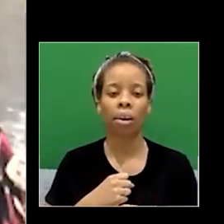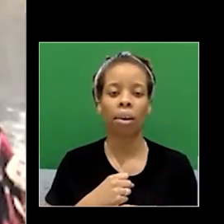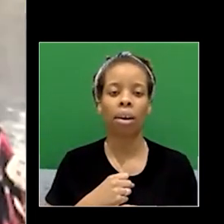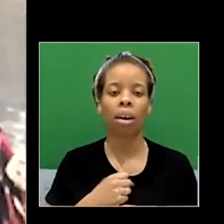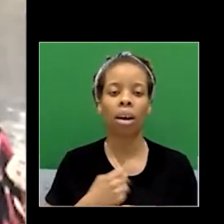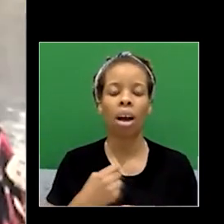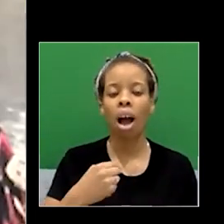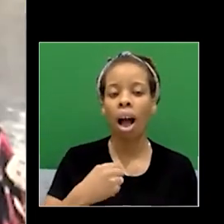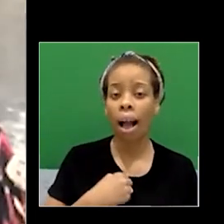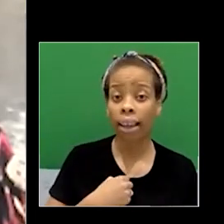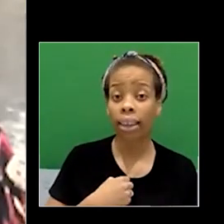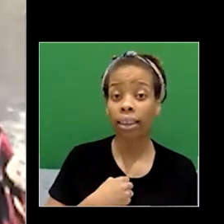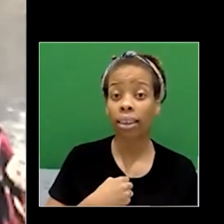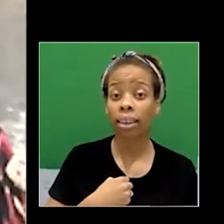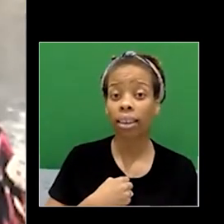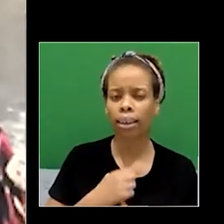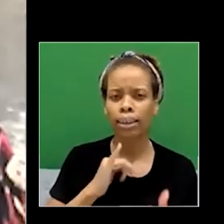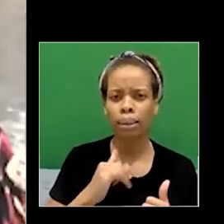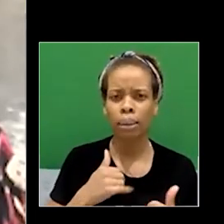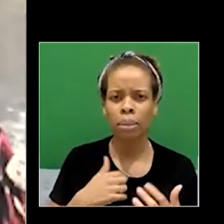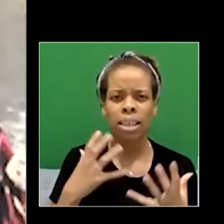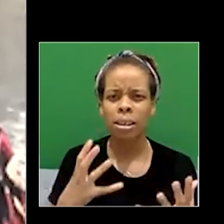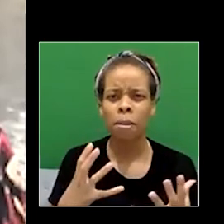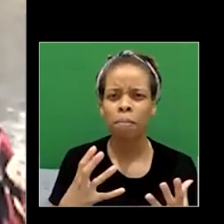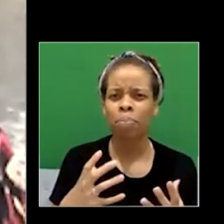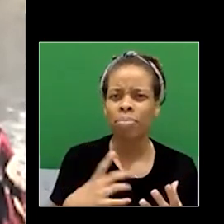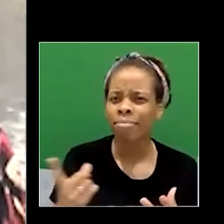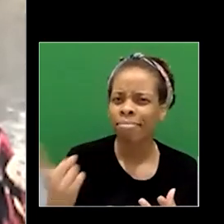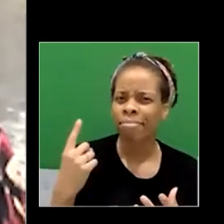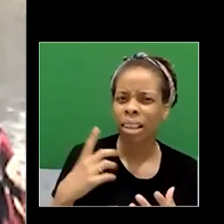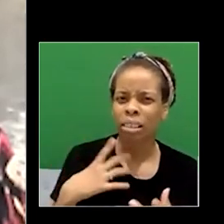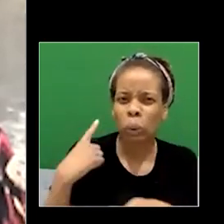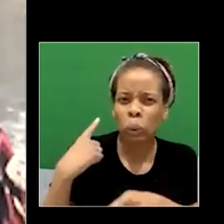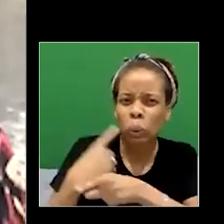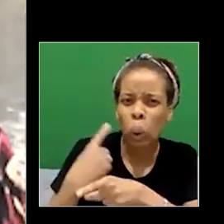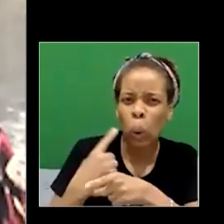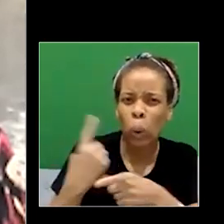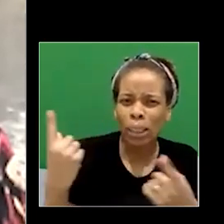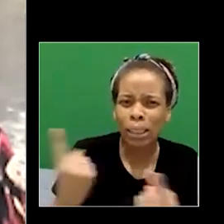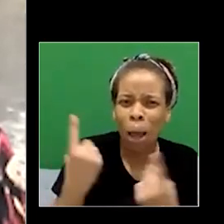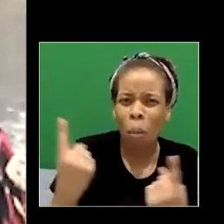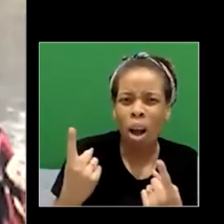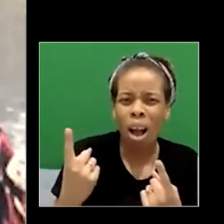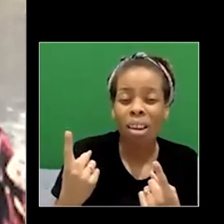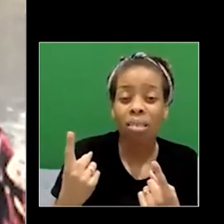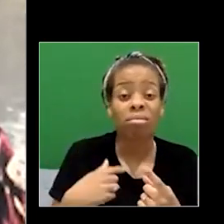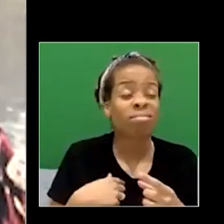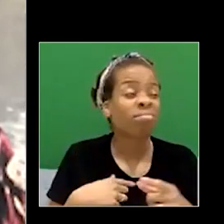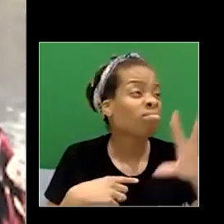I often feel like I need to talk to someone, which is when you know you just need to stop and maybe phone a